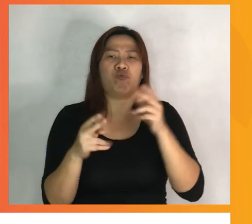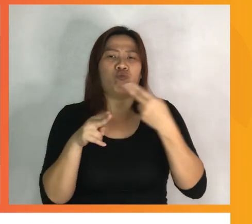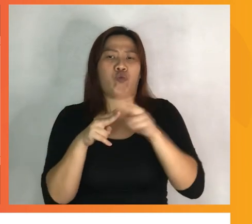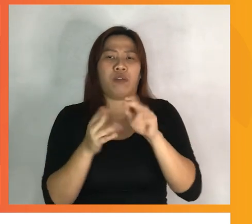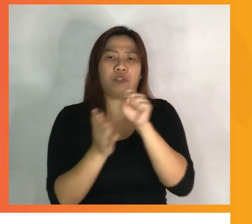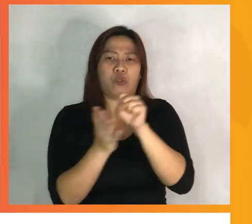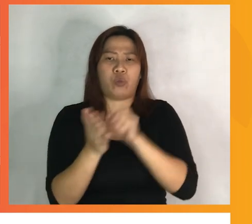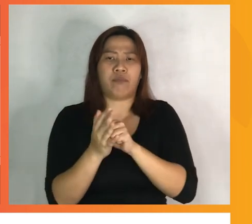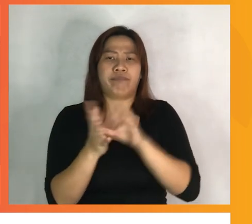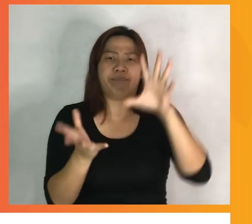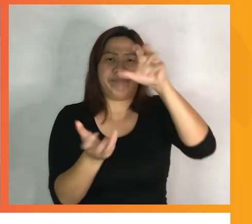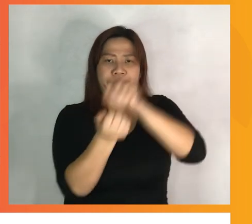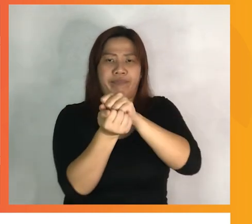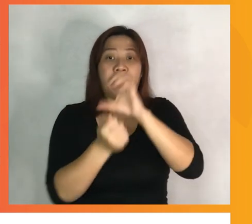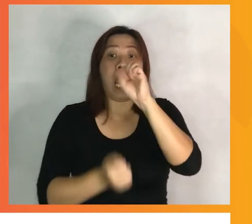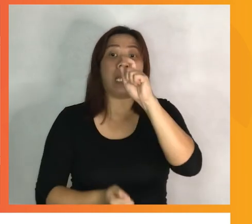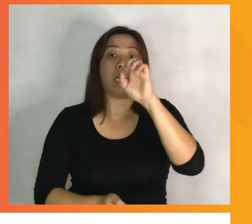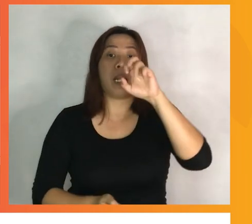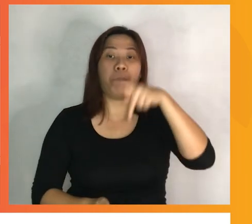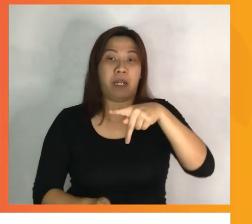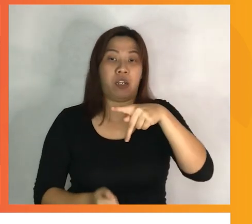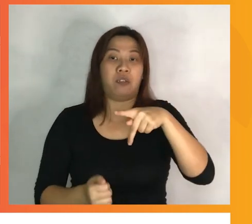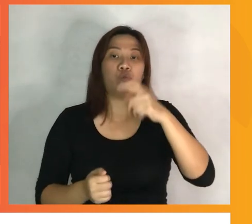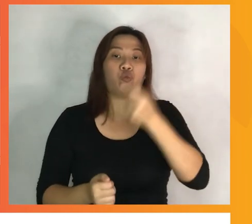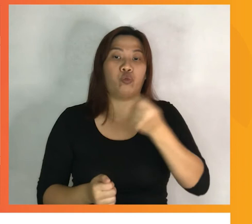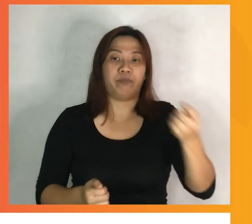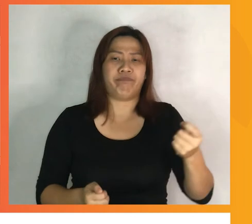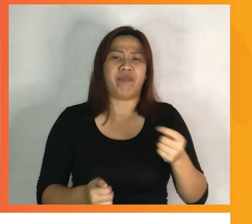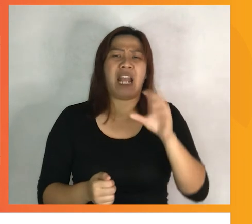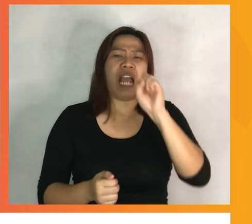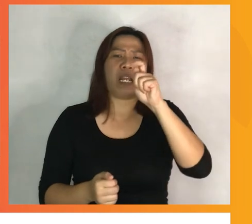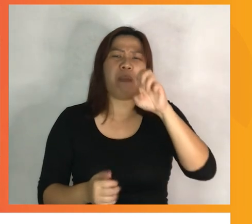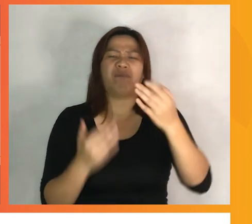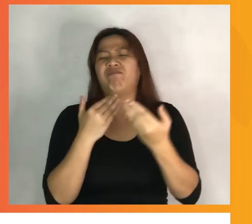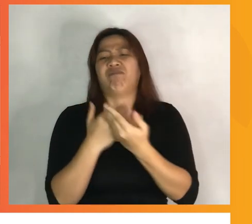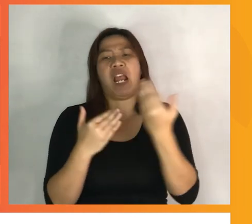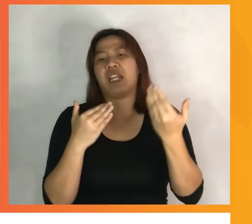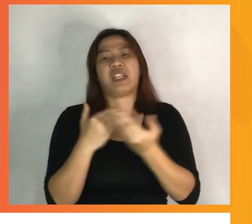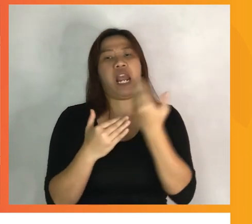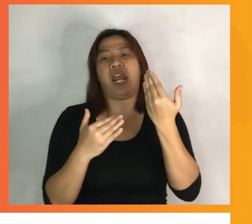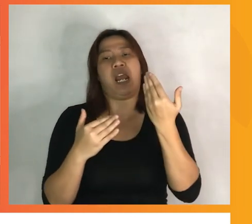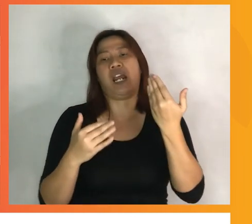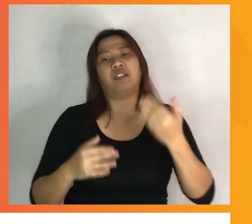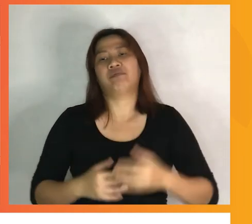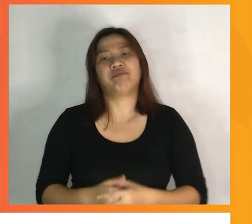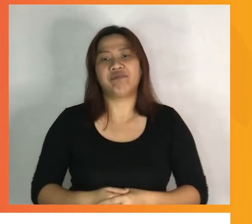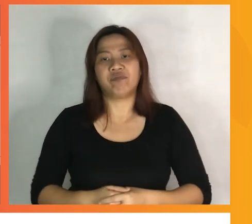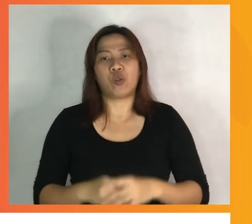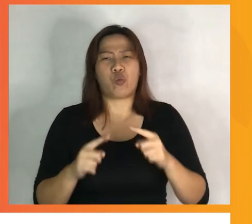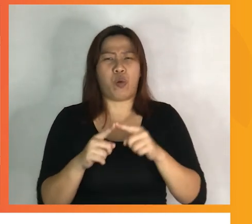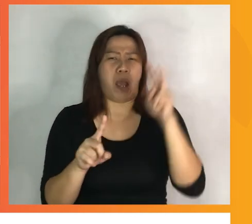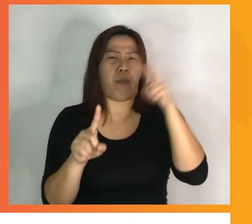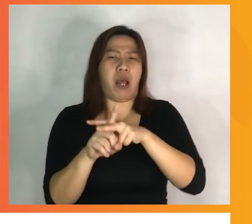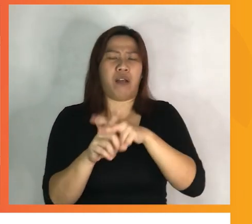brief session, let's summarize the STEP adaptation tool. STEP is an easy